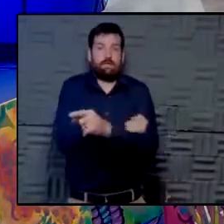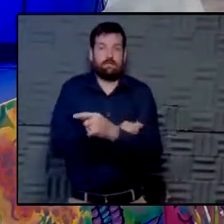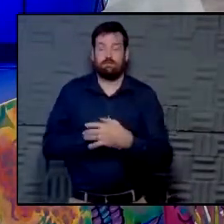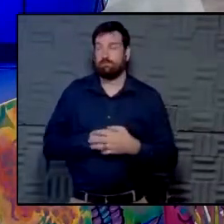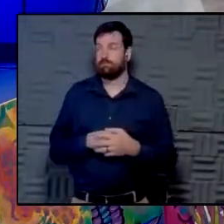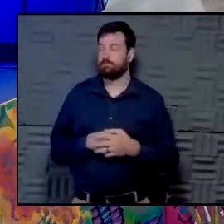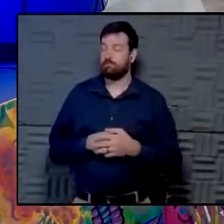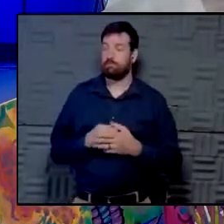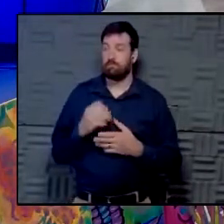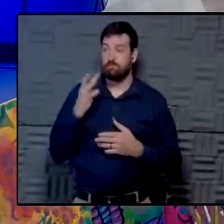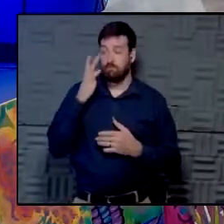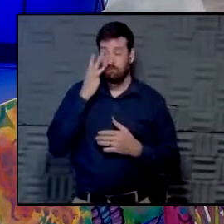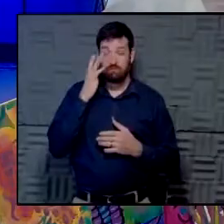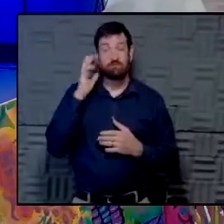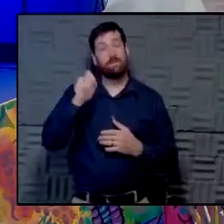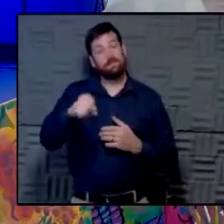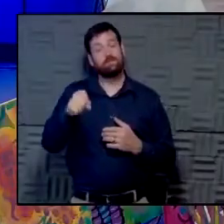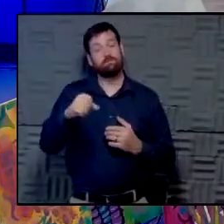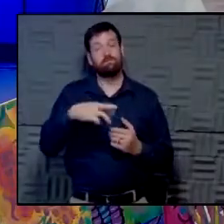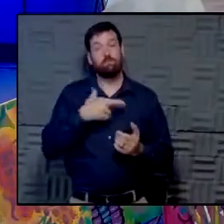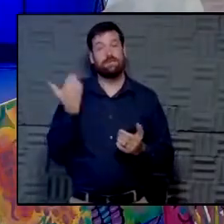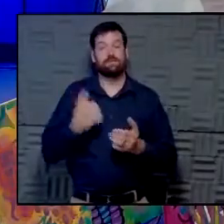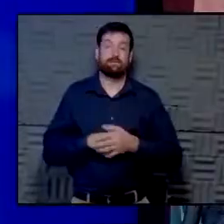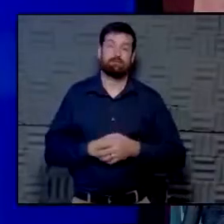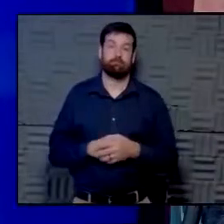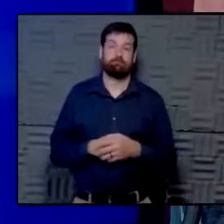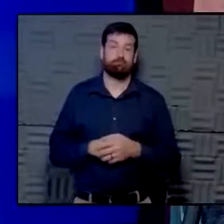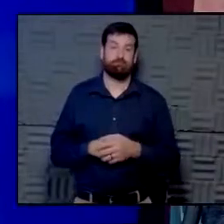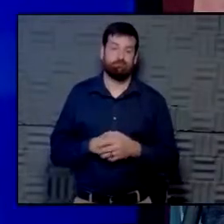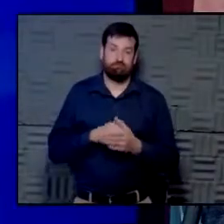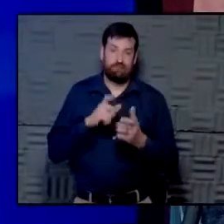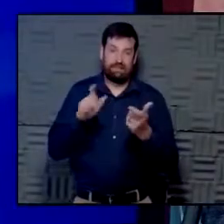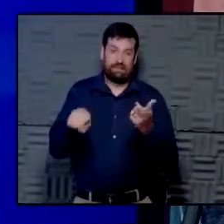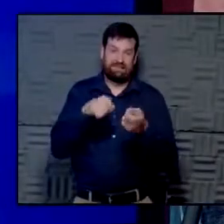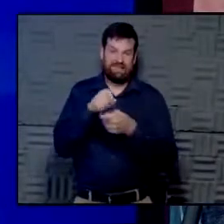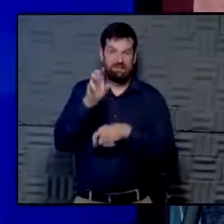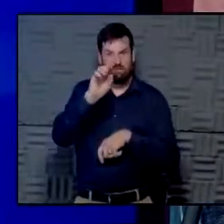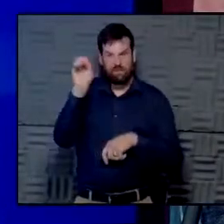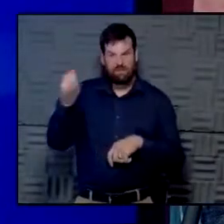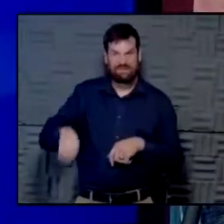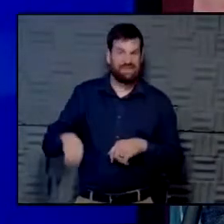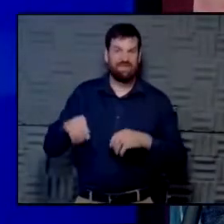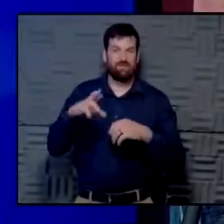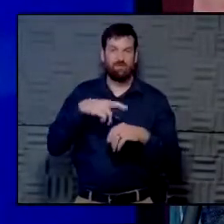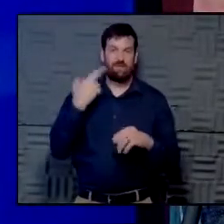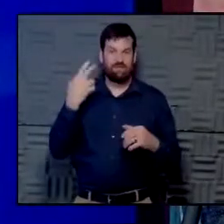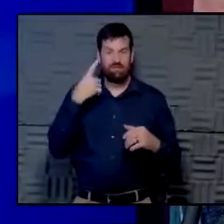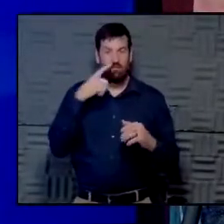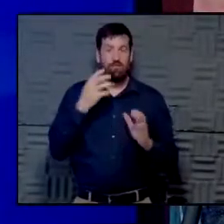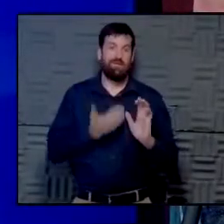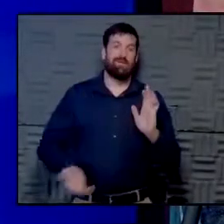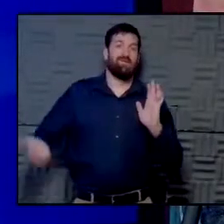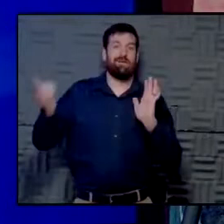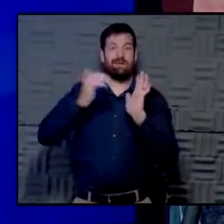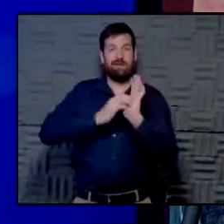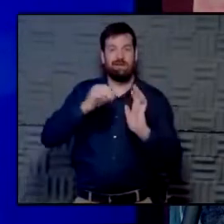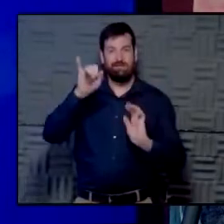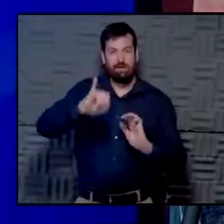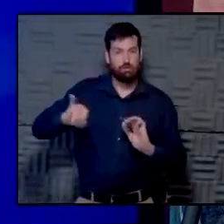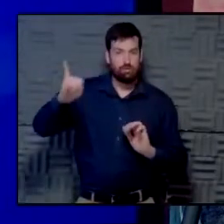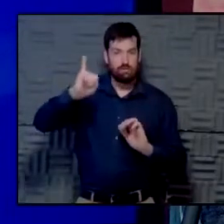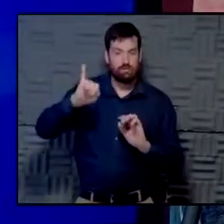vaccine. I think there's probably a risk there. Yeah. I don't know the exact percentage or likelihood of a reinfection, and